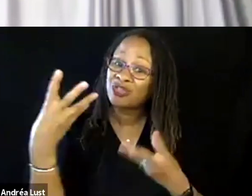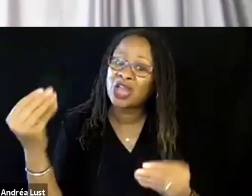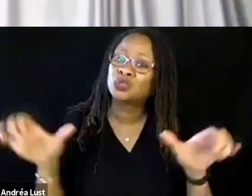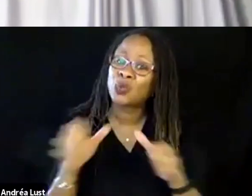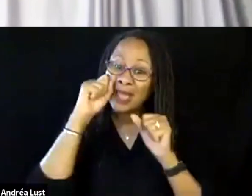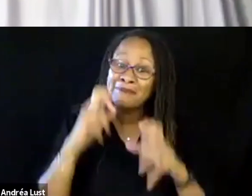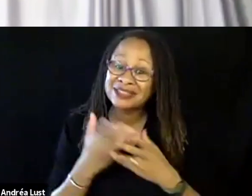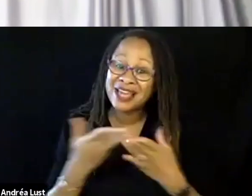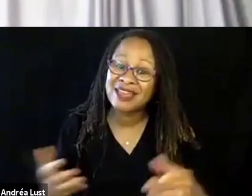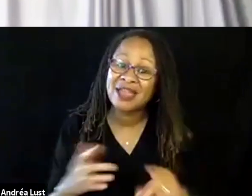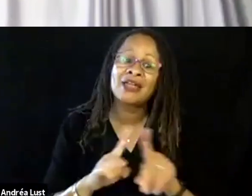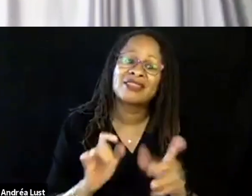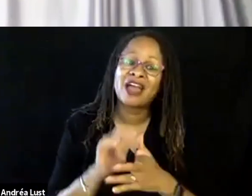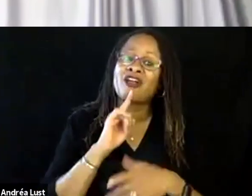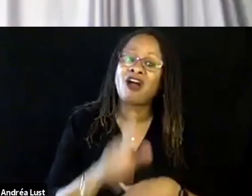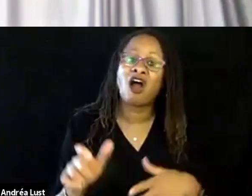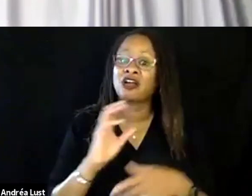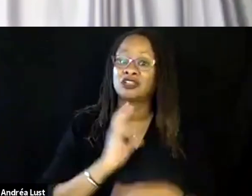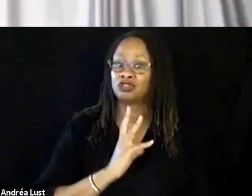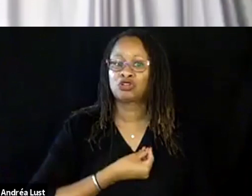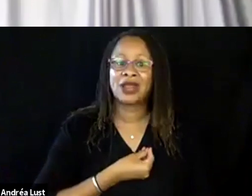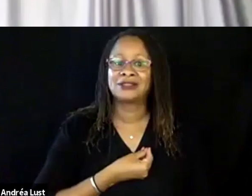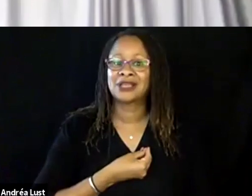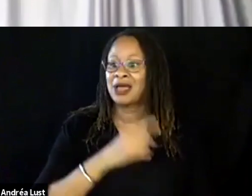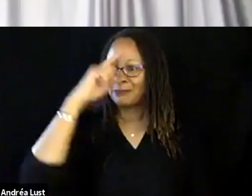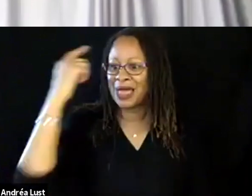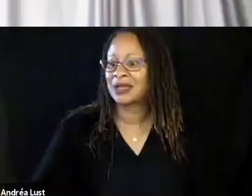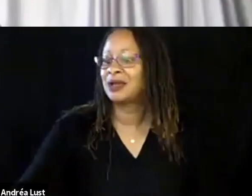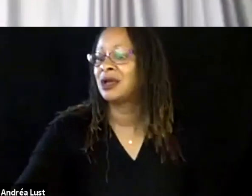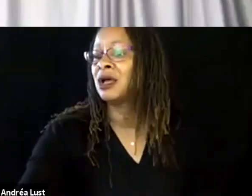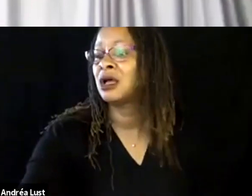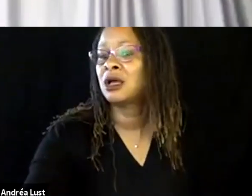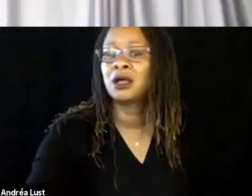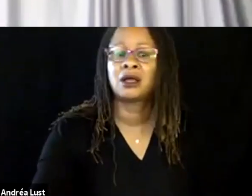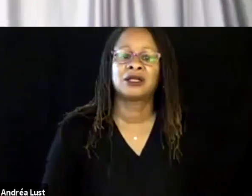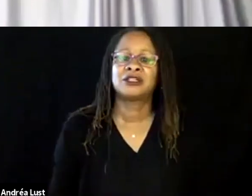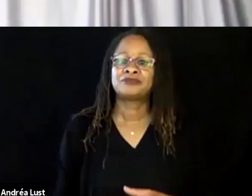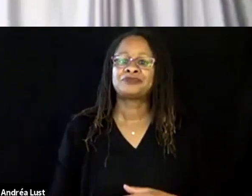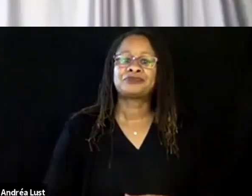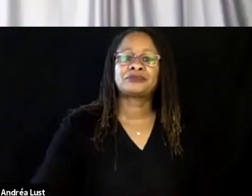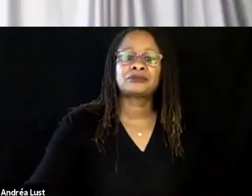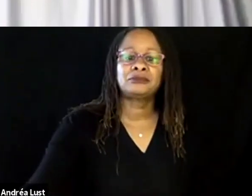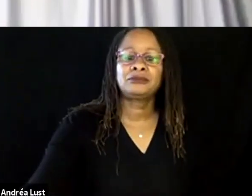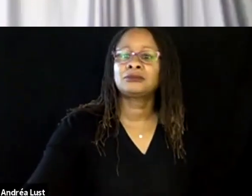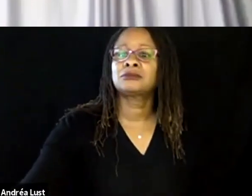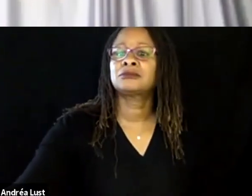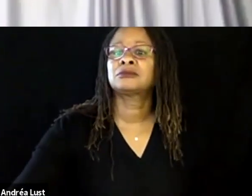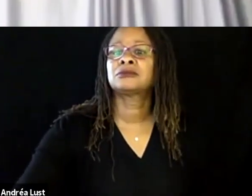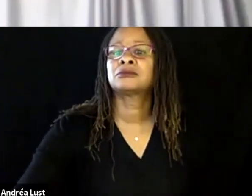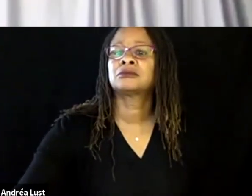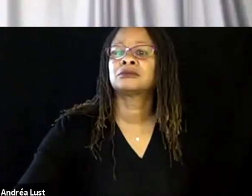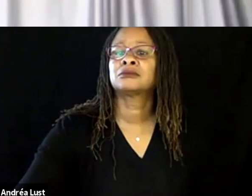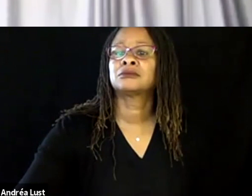amazing things that are trans, Black, and disabled. I mean, so that intersect into all of those